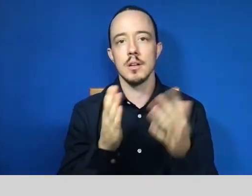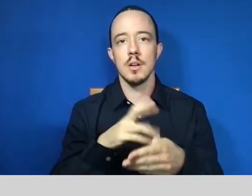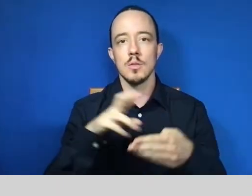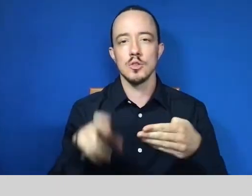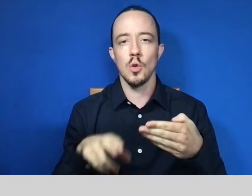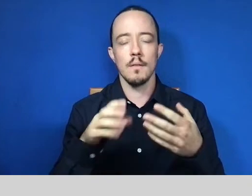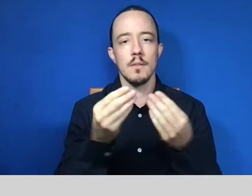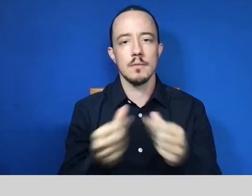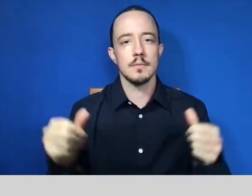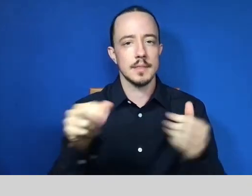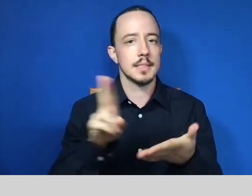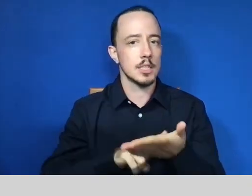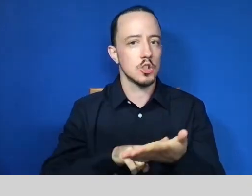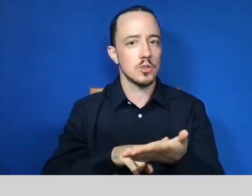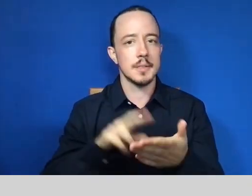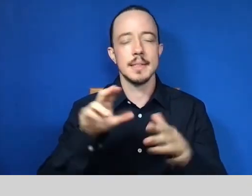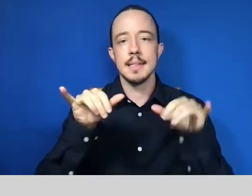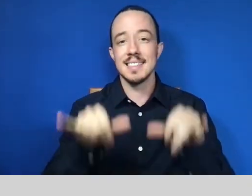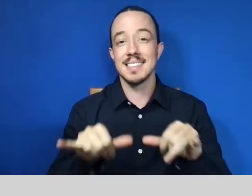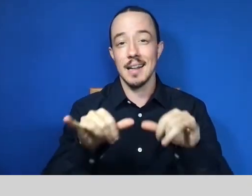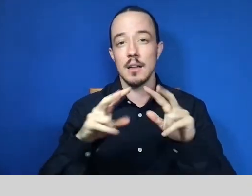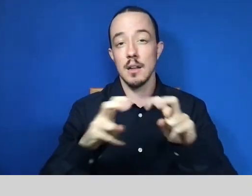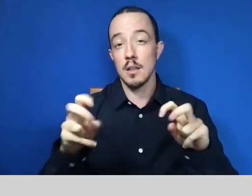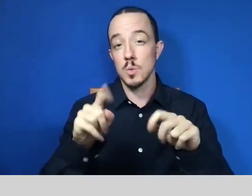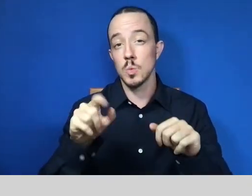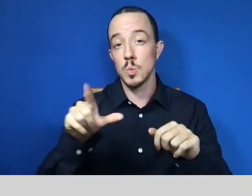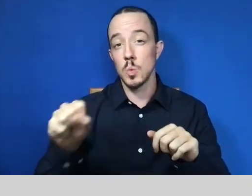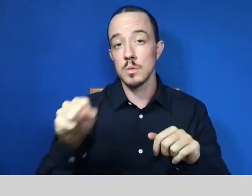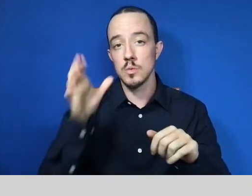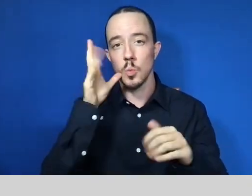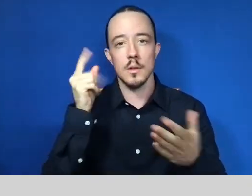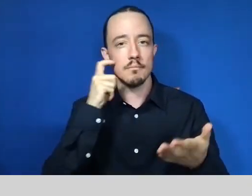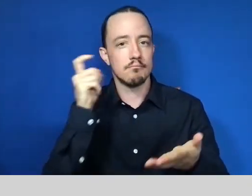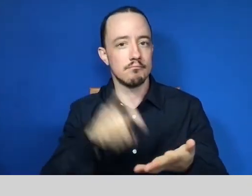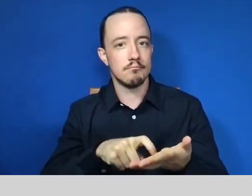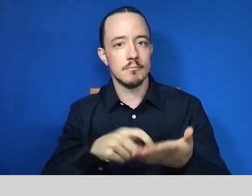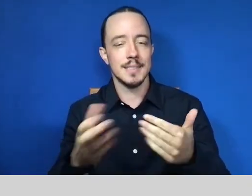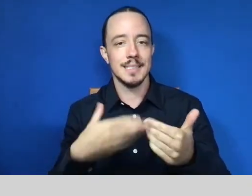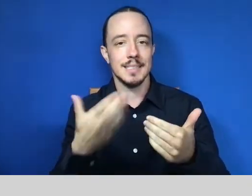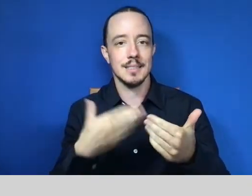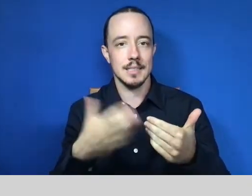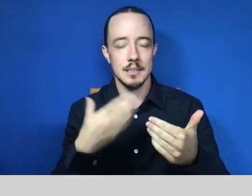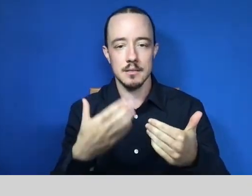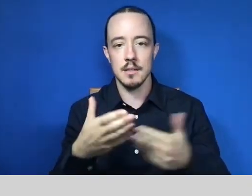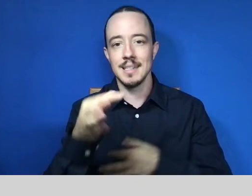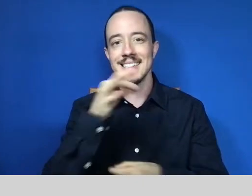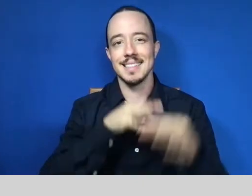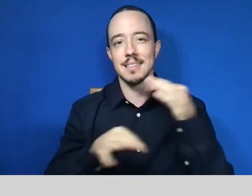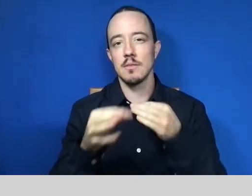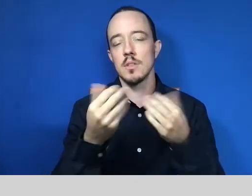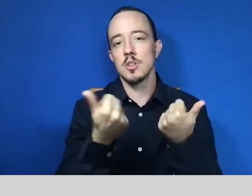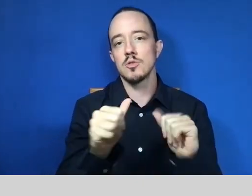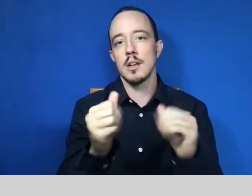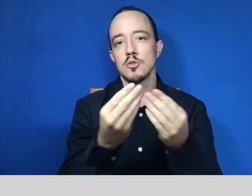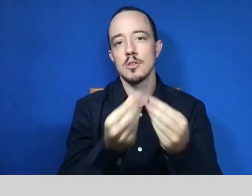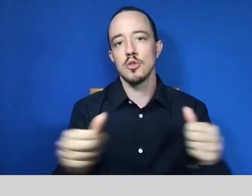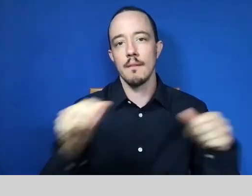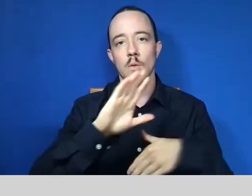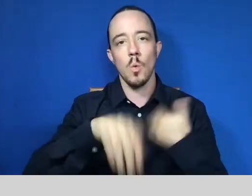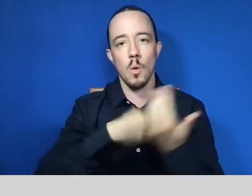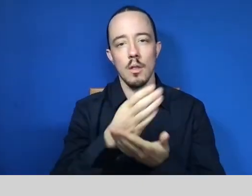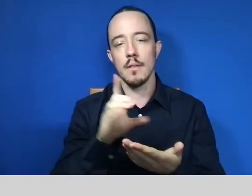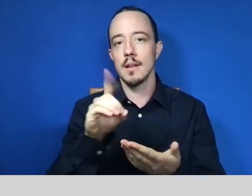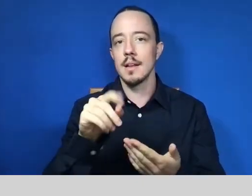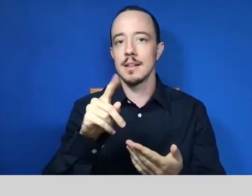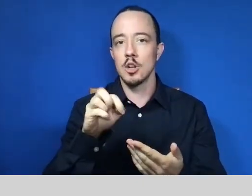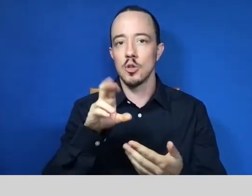signatures that static code analysis tools would pick easily, instead of trying to resolve all the